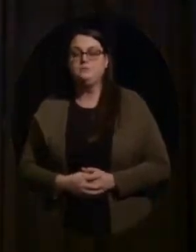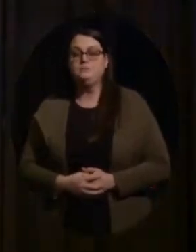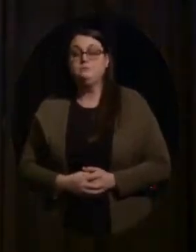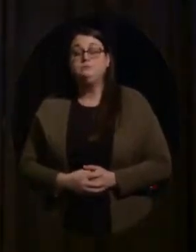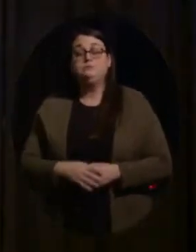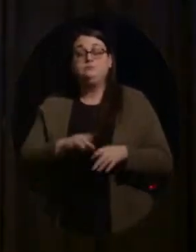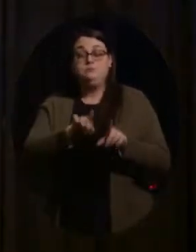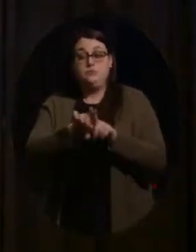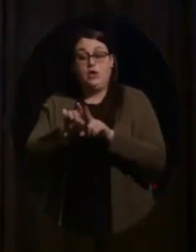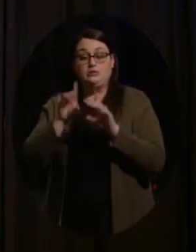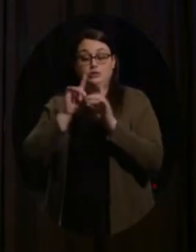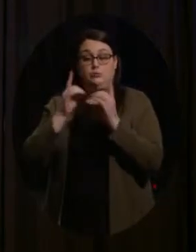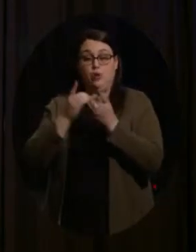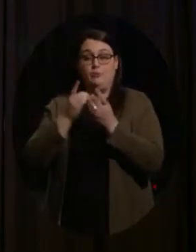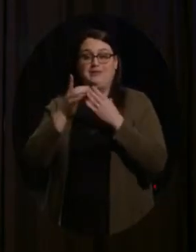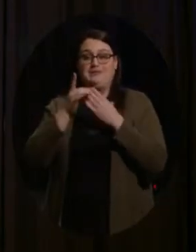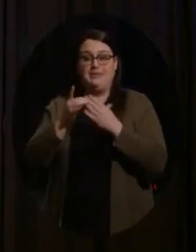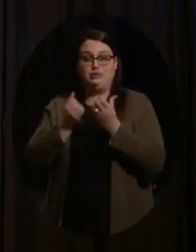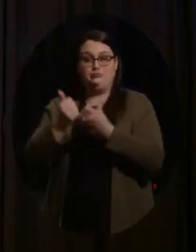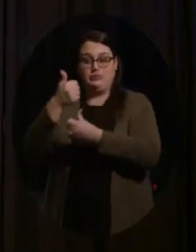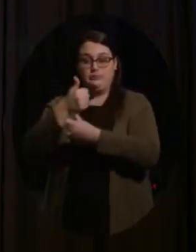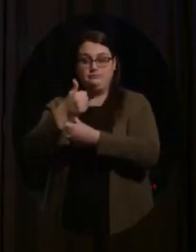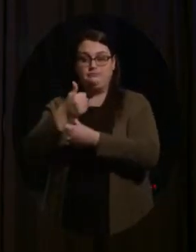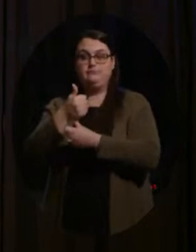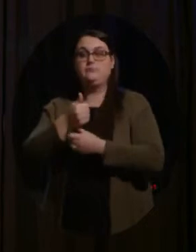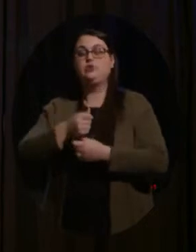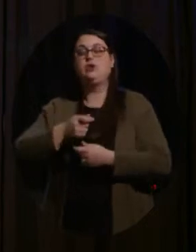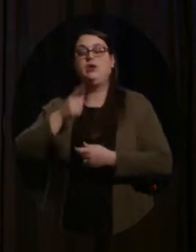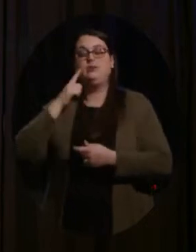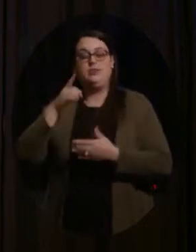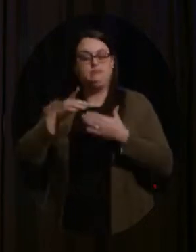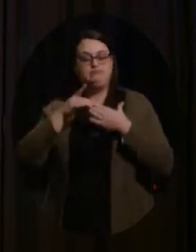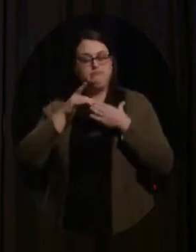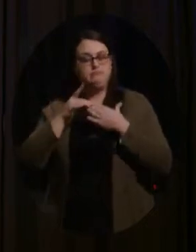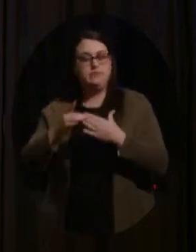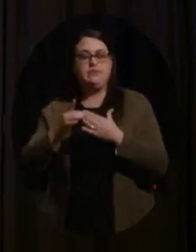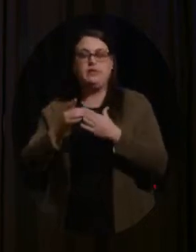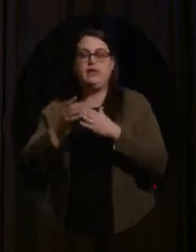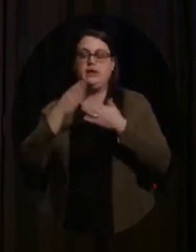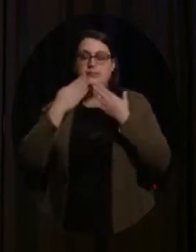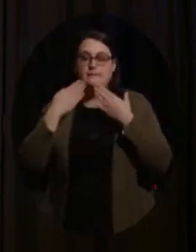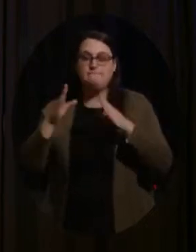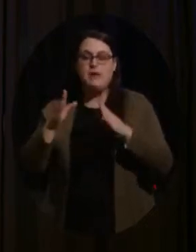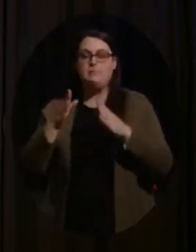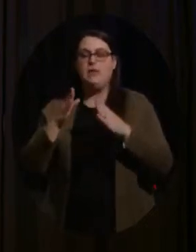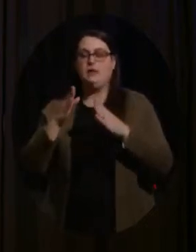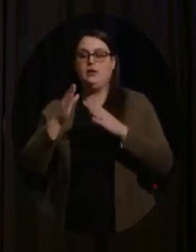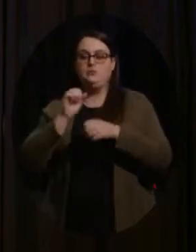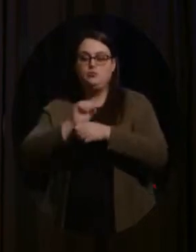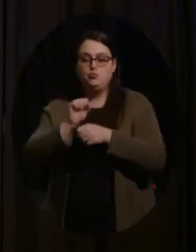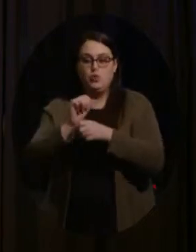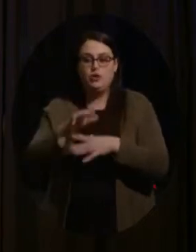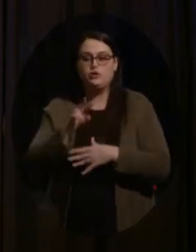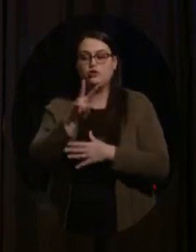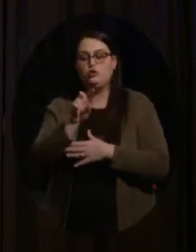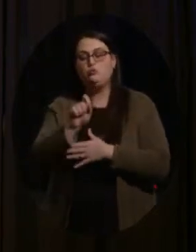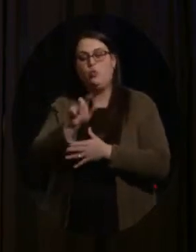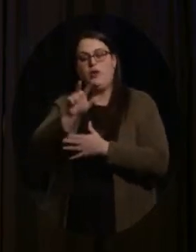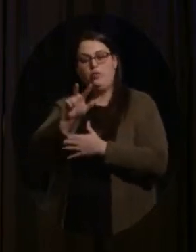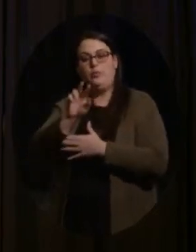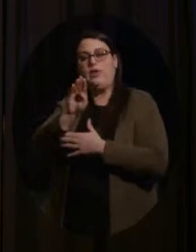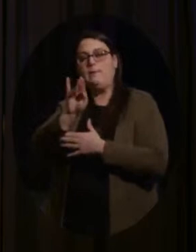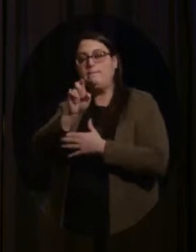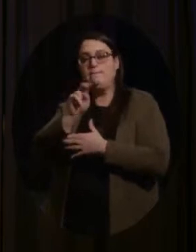As well as our department heads, who judiciously steward a public enterprise of more than $2.3 billion